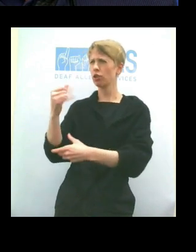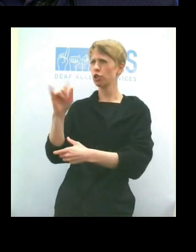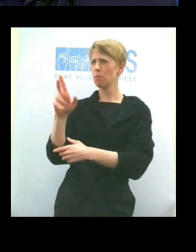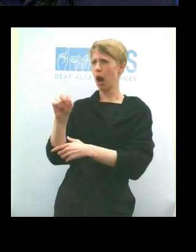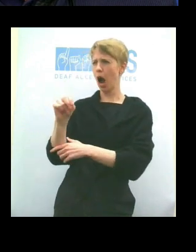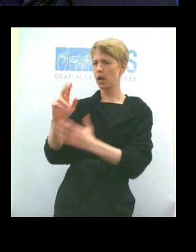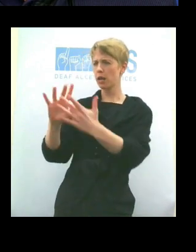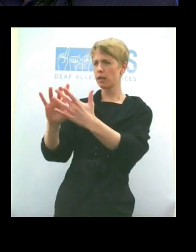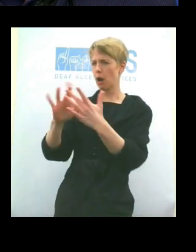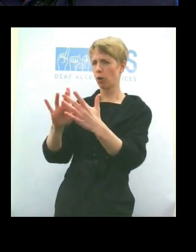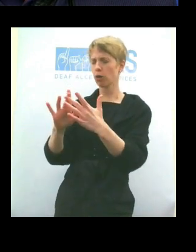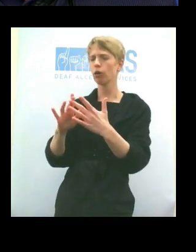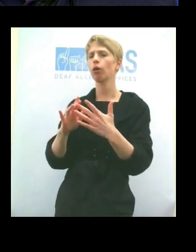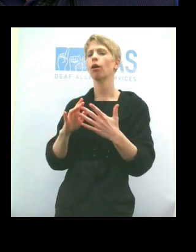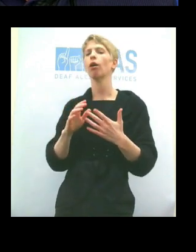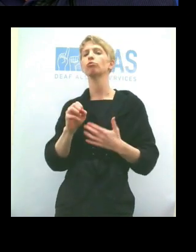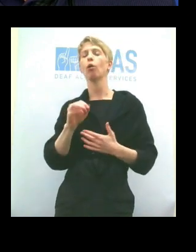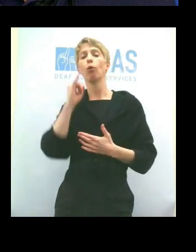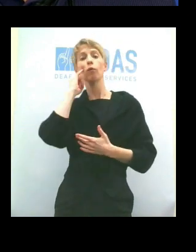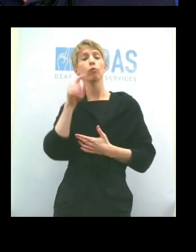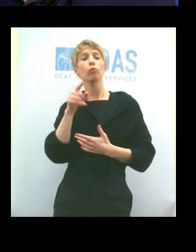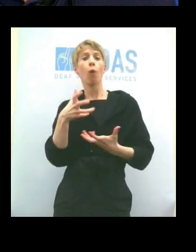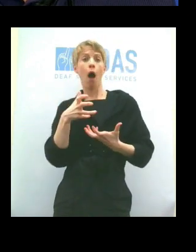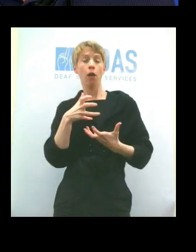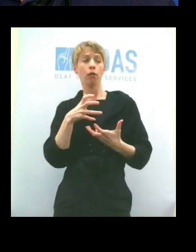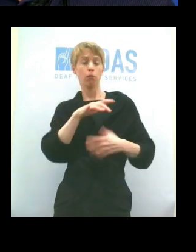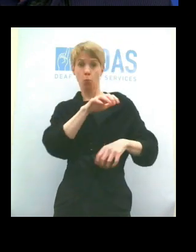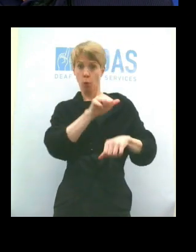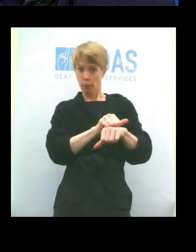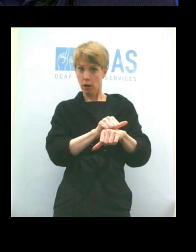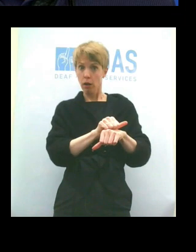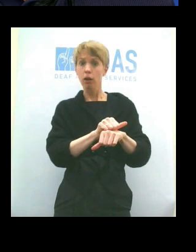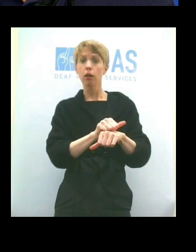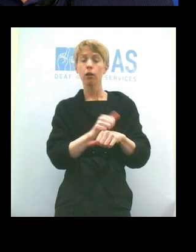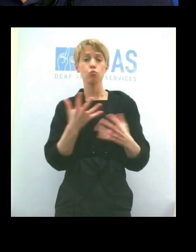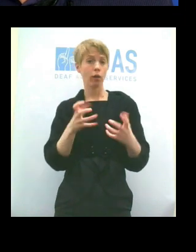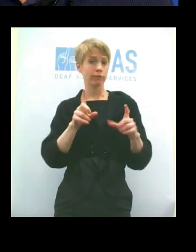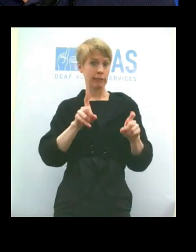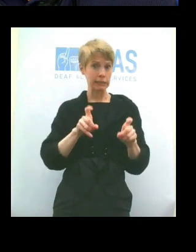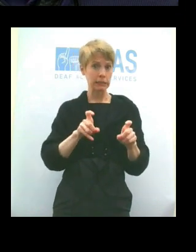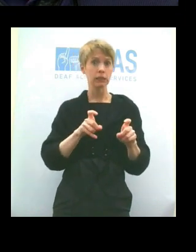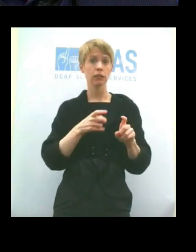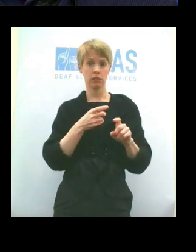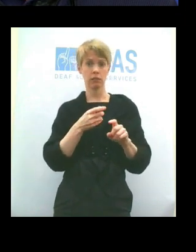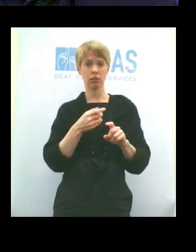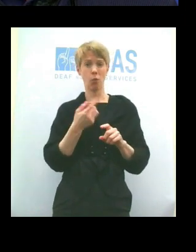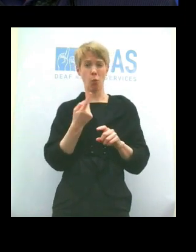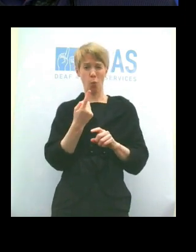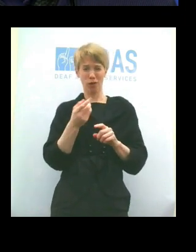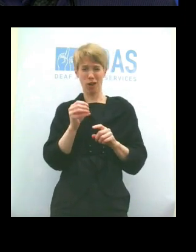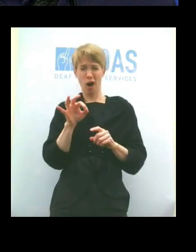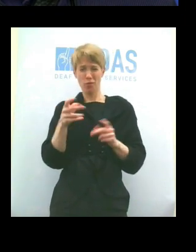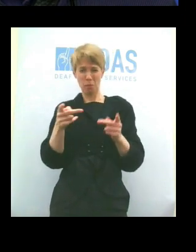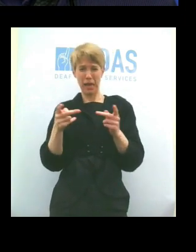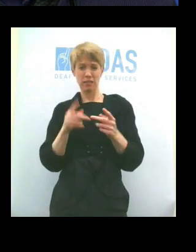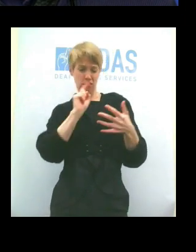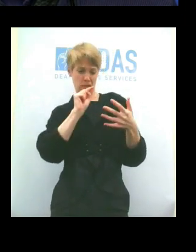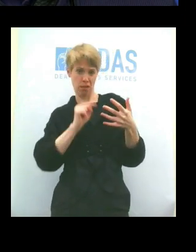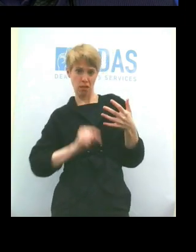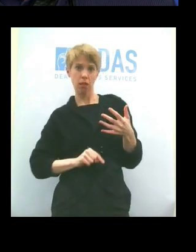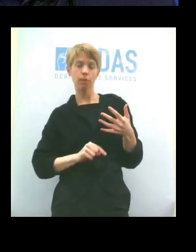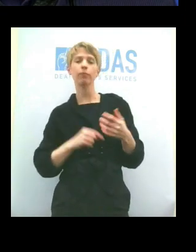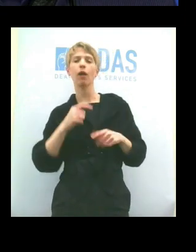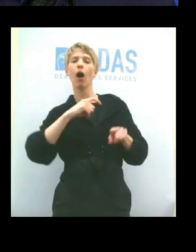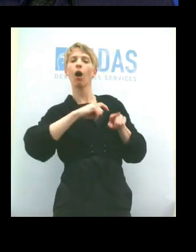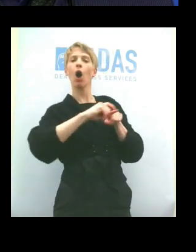a specific practice group to schedule an appointment. So if you want to get tested at one of these locations, you need to call a specific